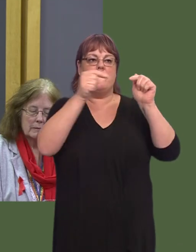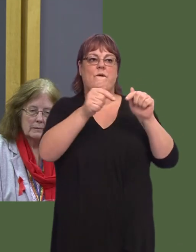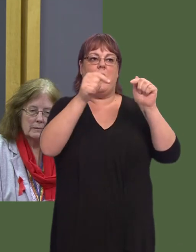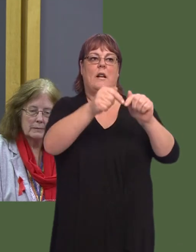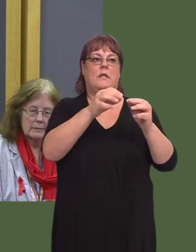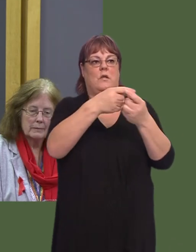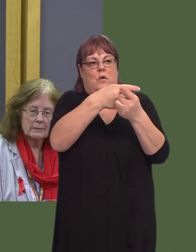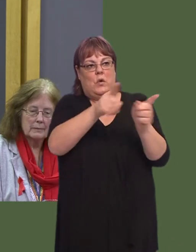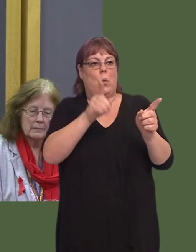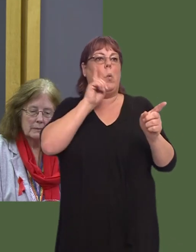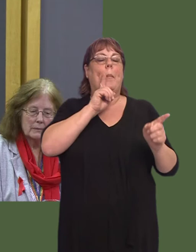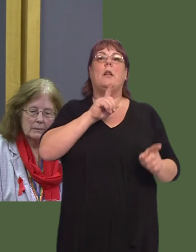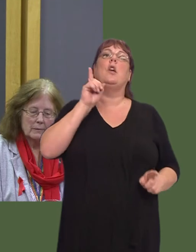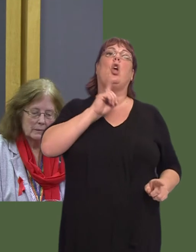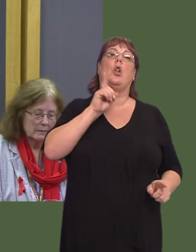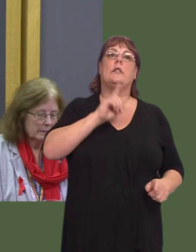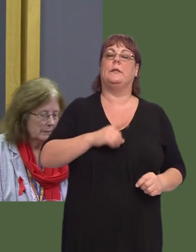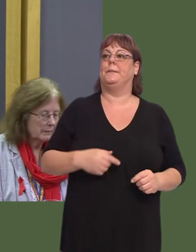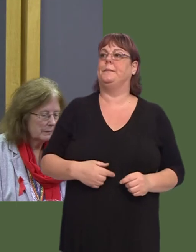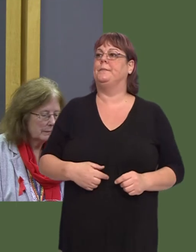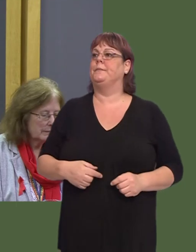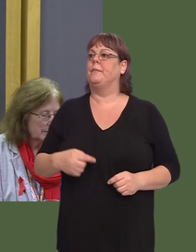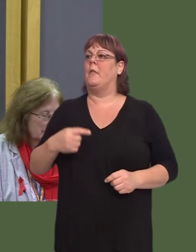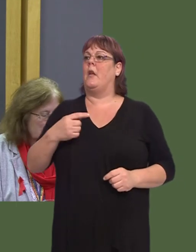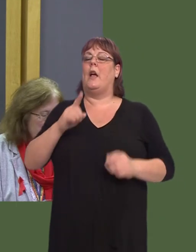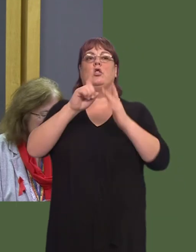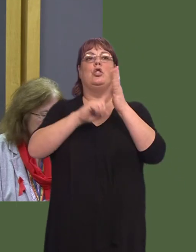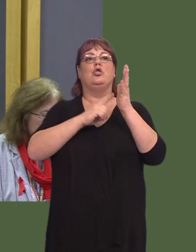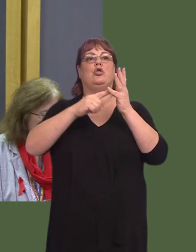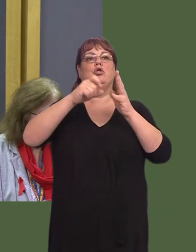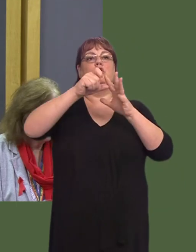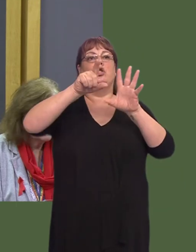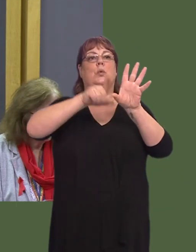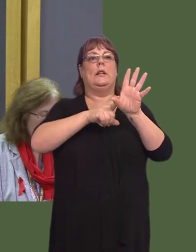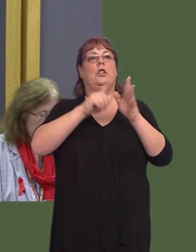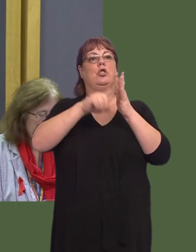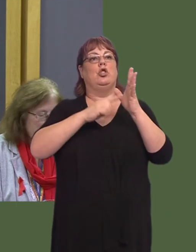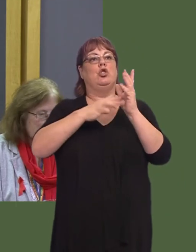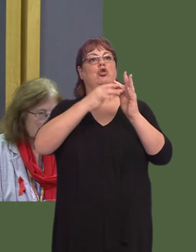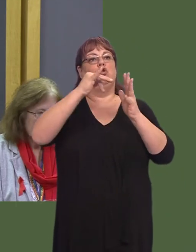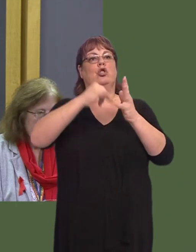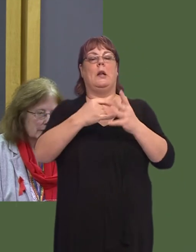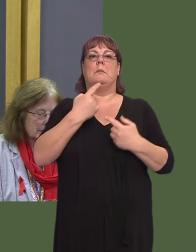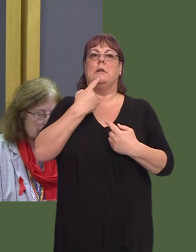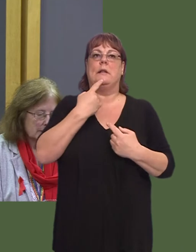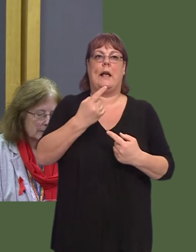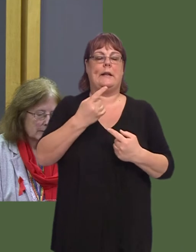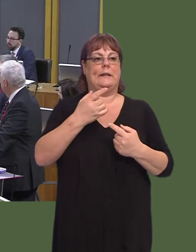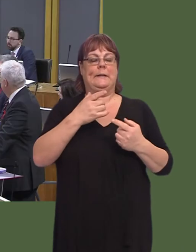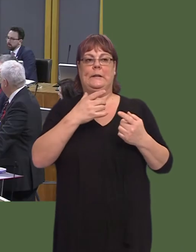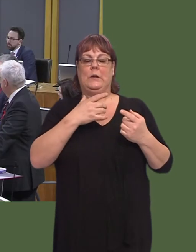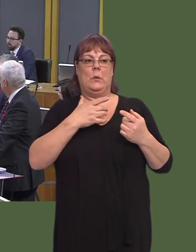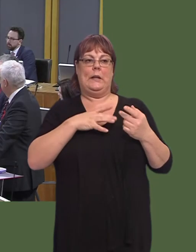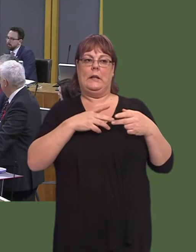Girls. And I welcomed in my words in the cathedral the approach that Julie James is taking regarding tackling